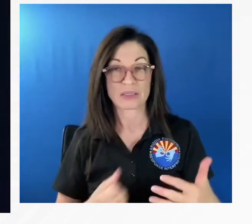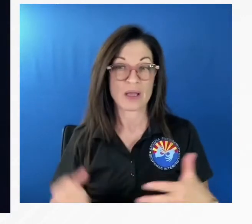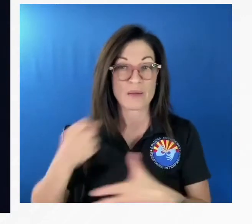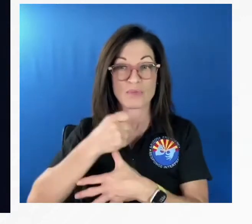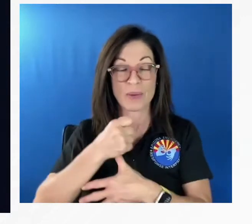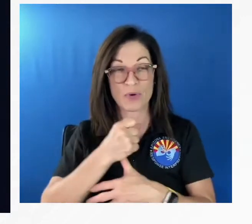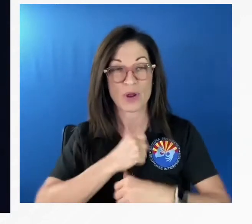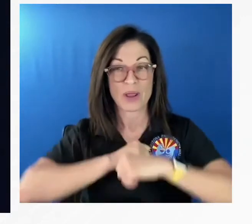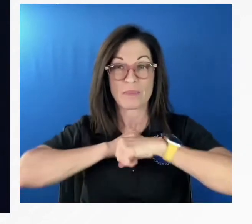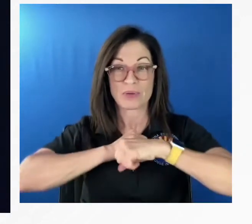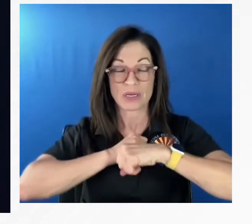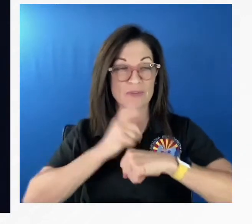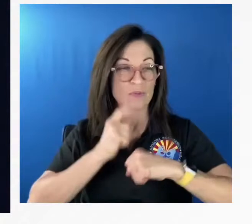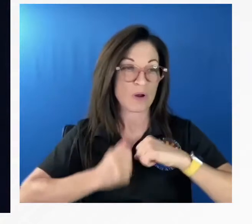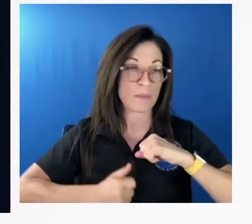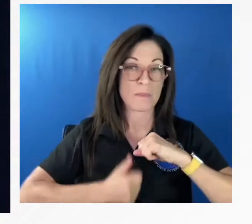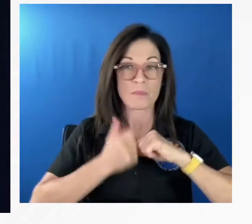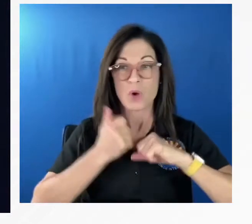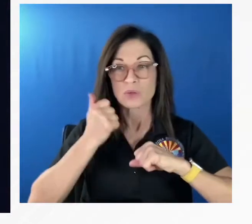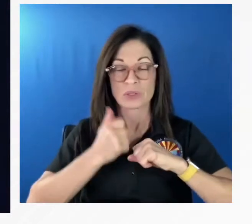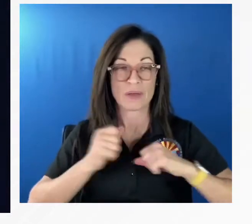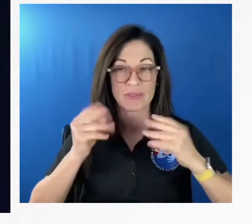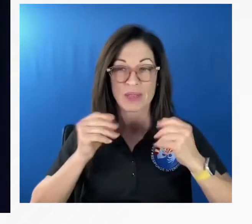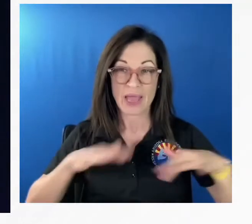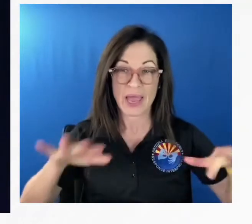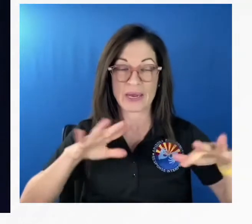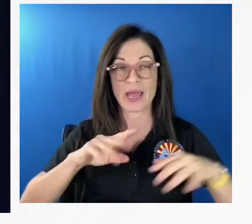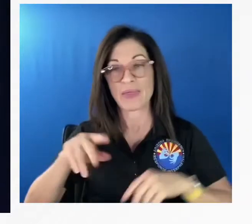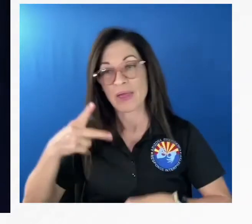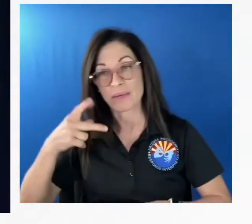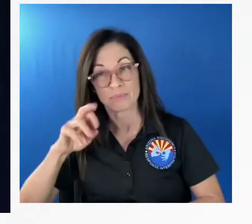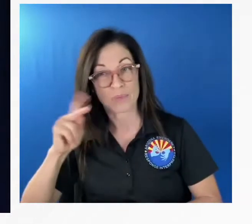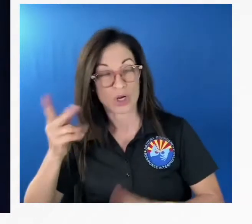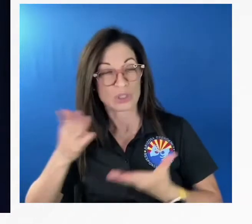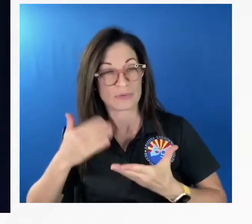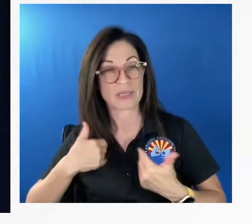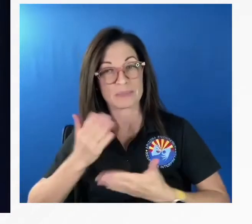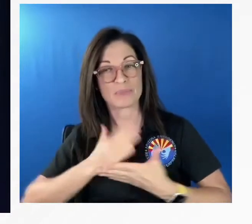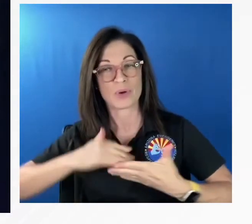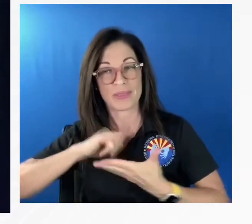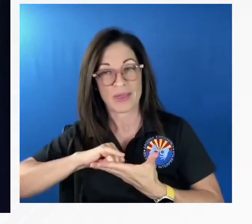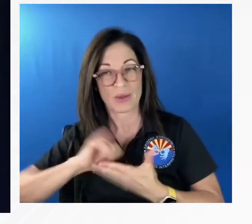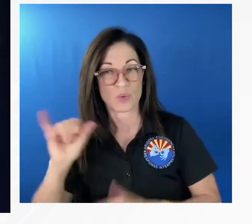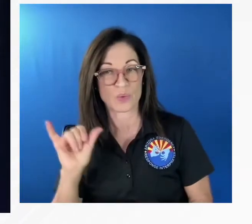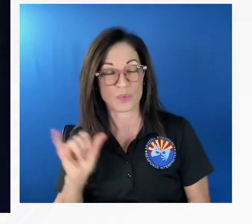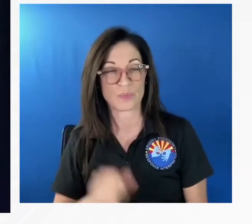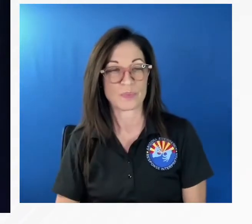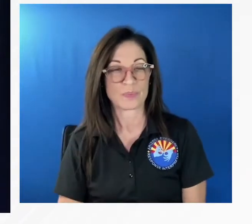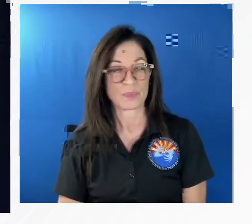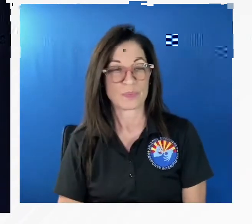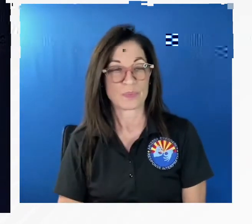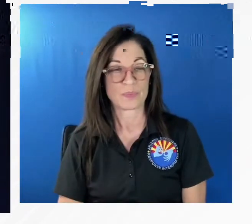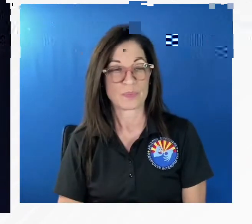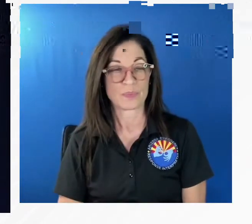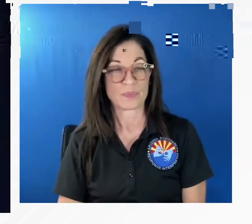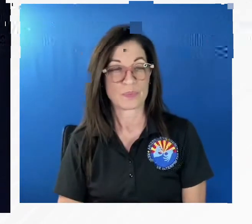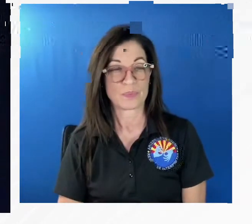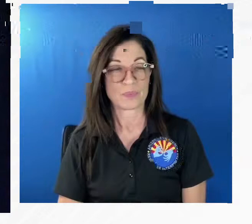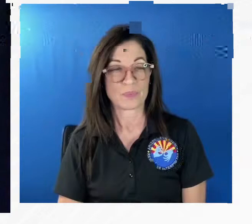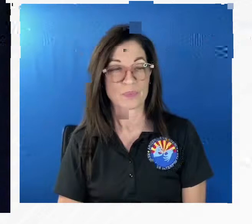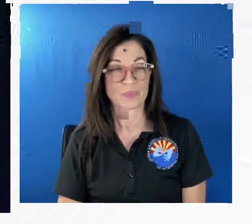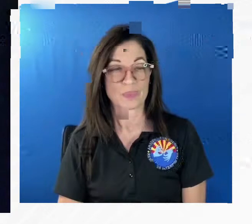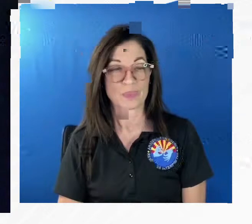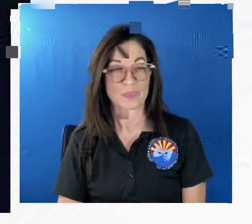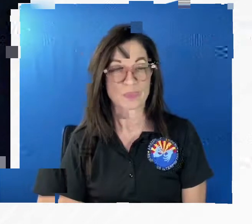much of the land, and then the Park Service has a piece of that as well. So we